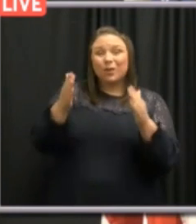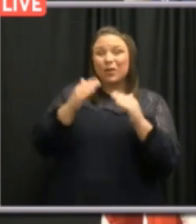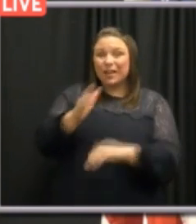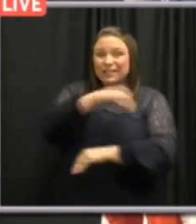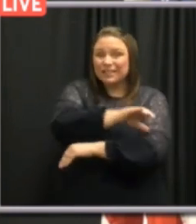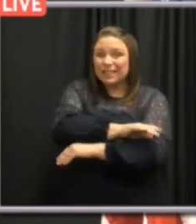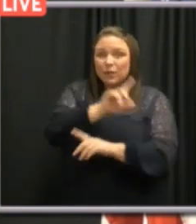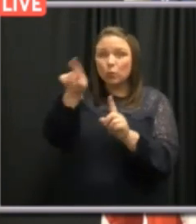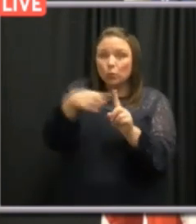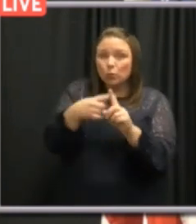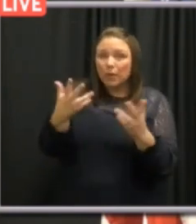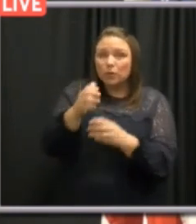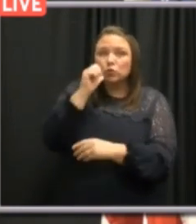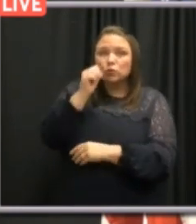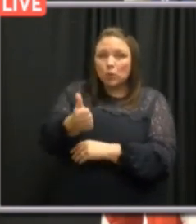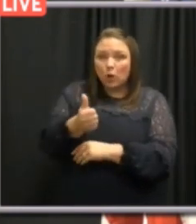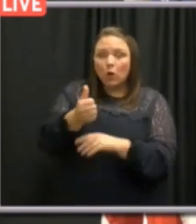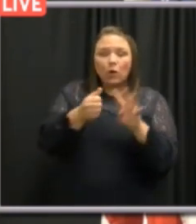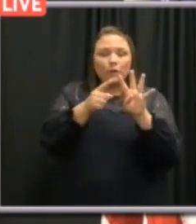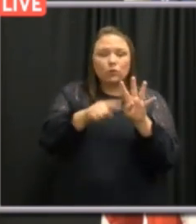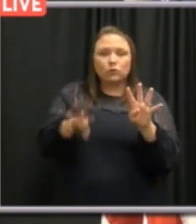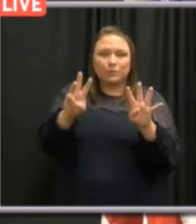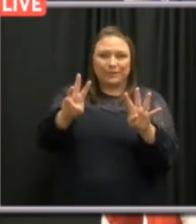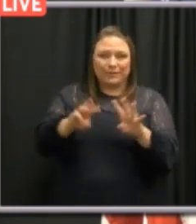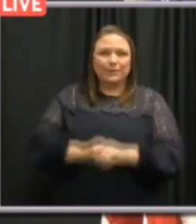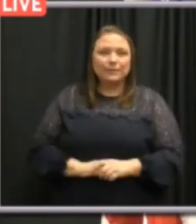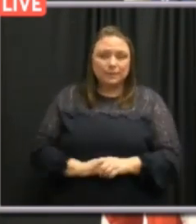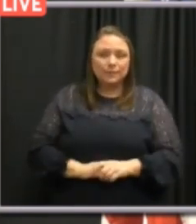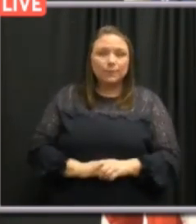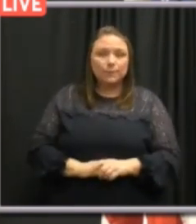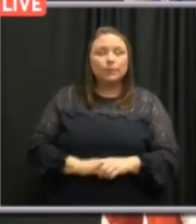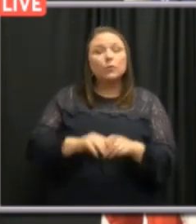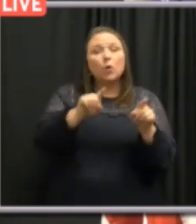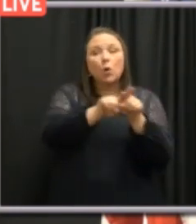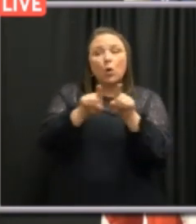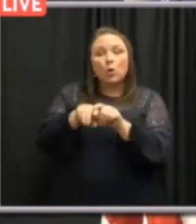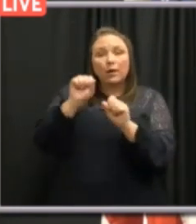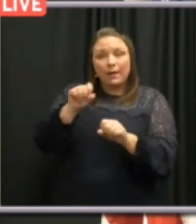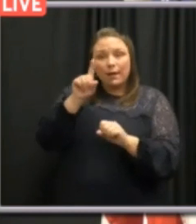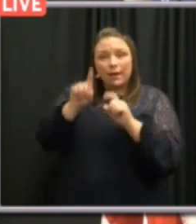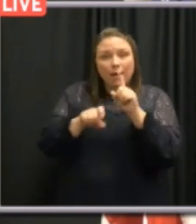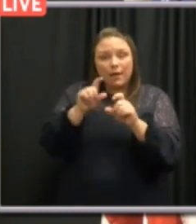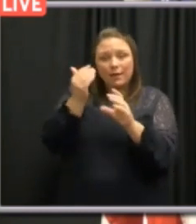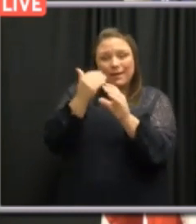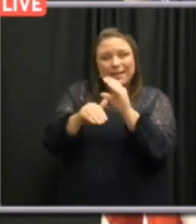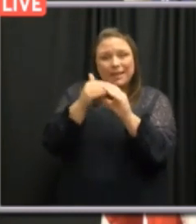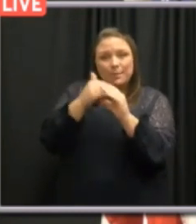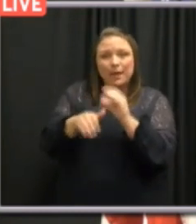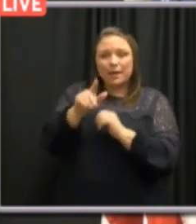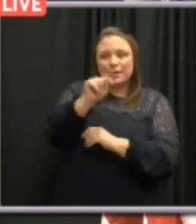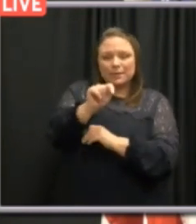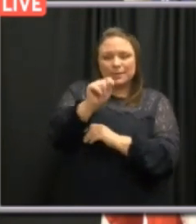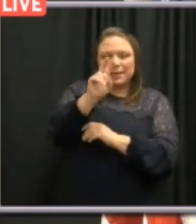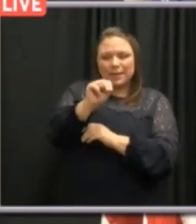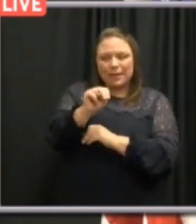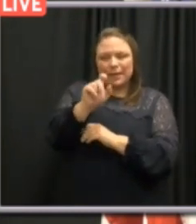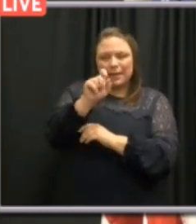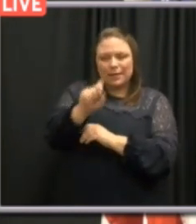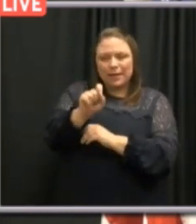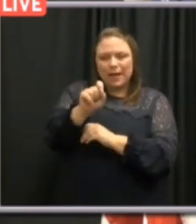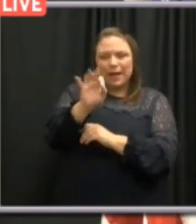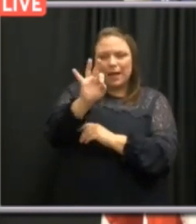is tomorrow from 4 to 6 p.m. You can also ask questions by email at